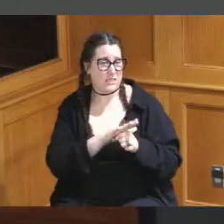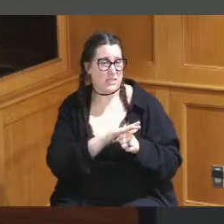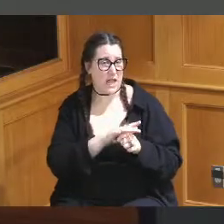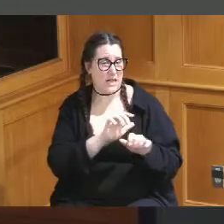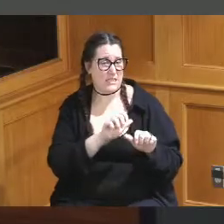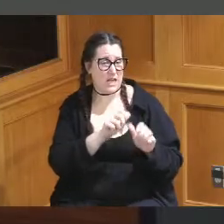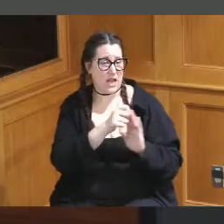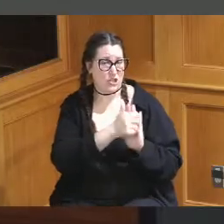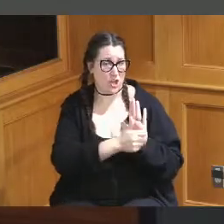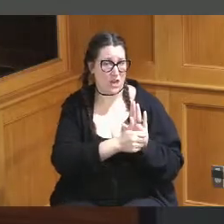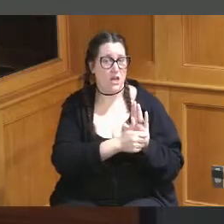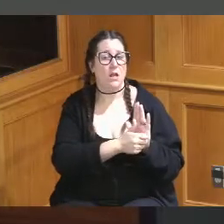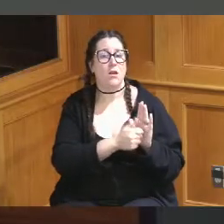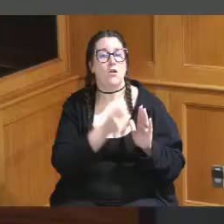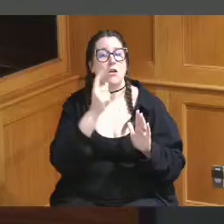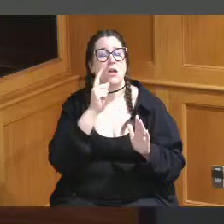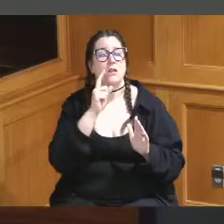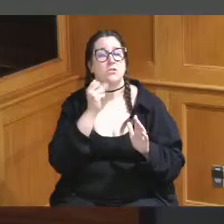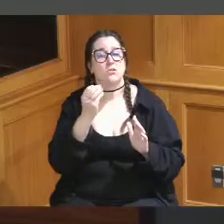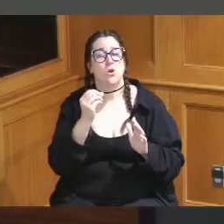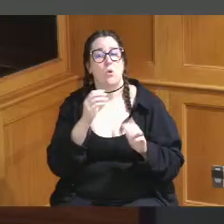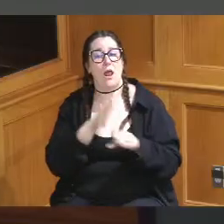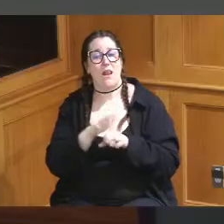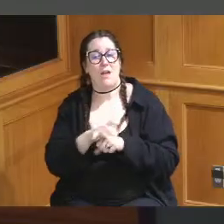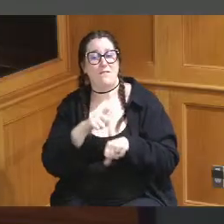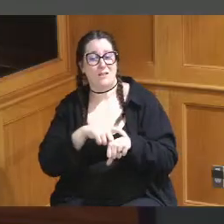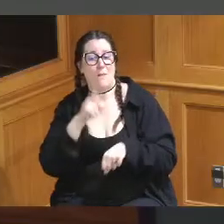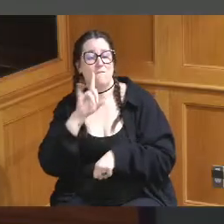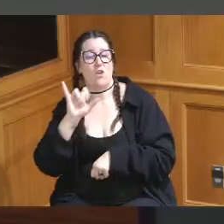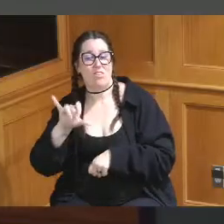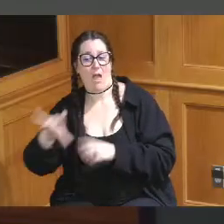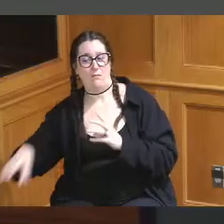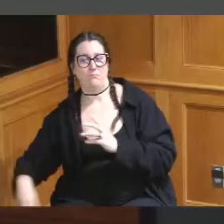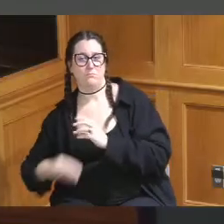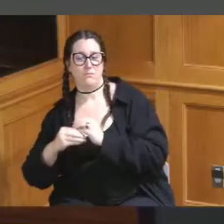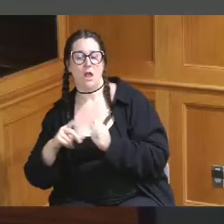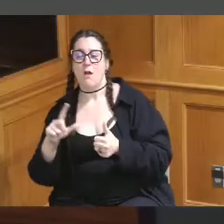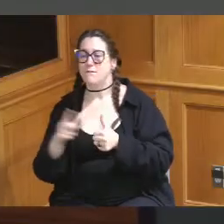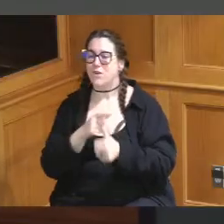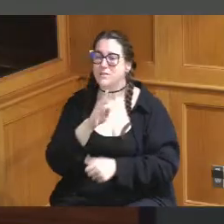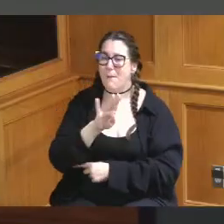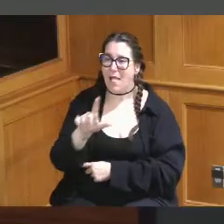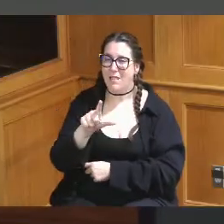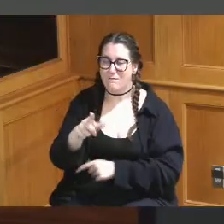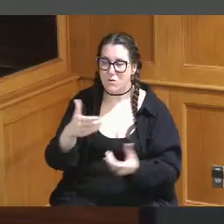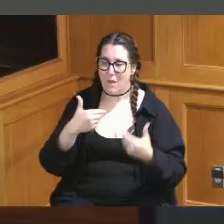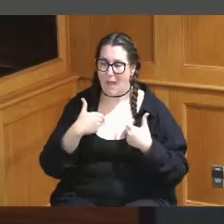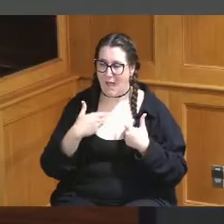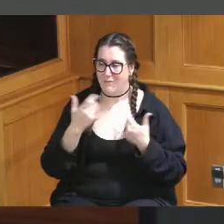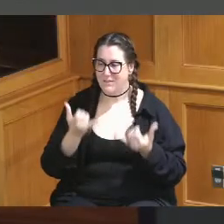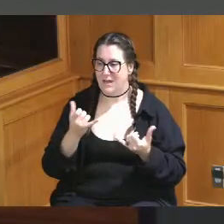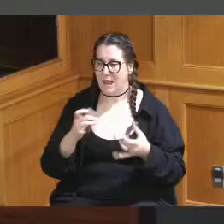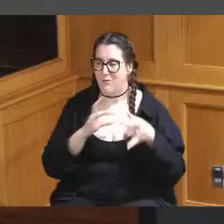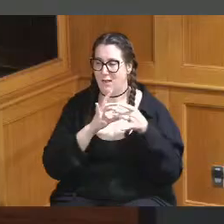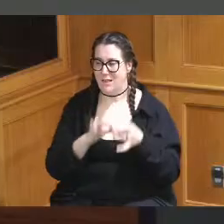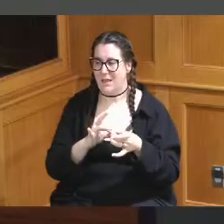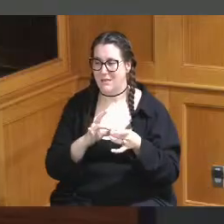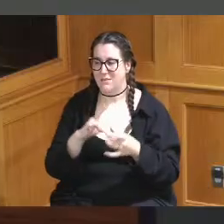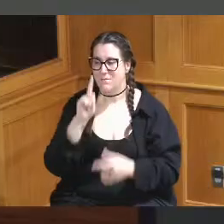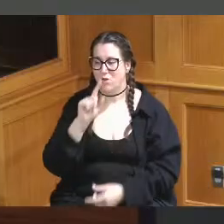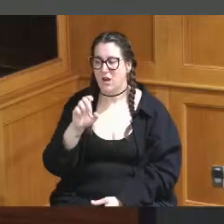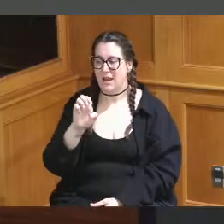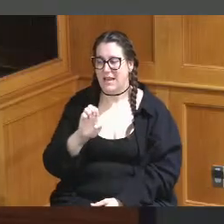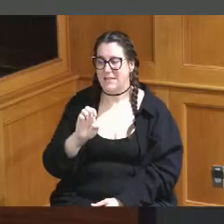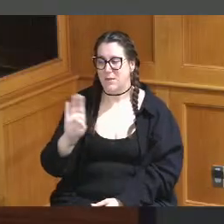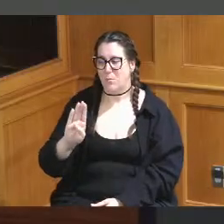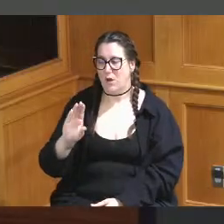give enough time for that item. Commissioners, the first buy leave that you have on your agenda today relates to the East